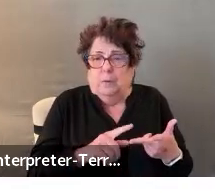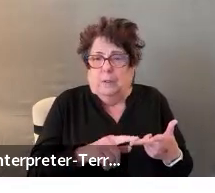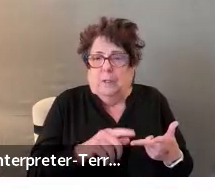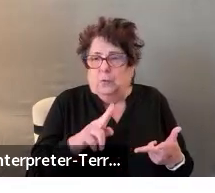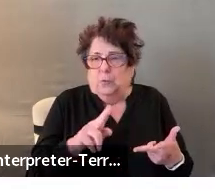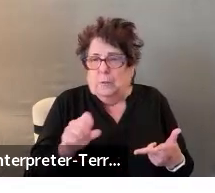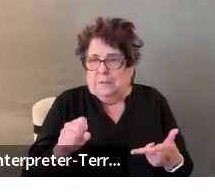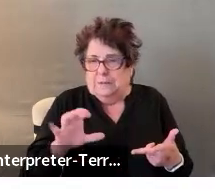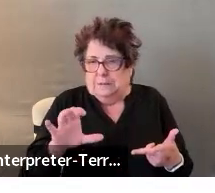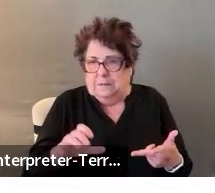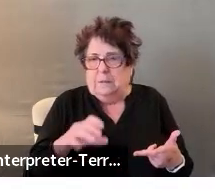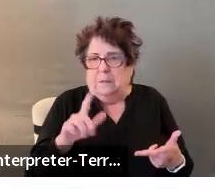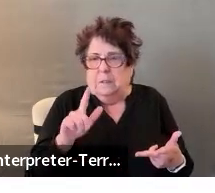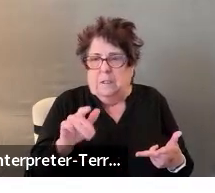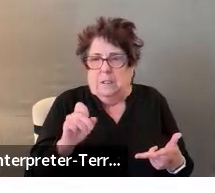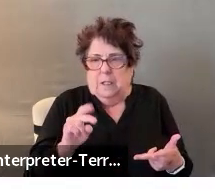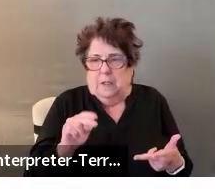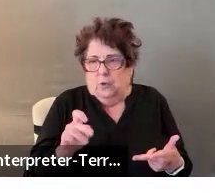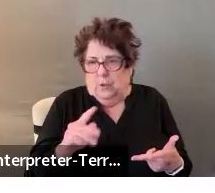of Gerontology.